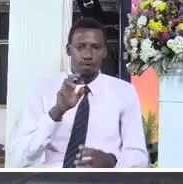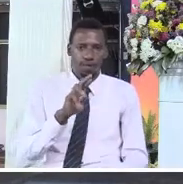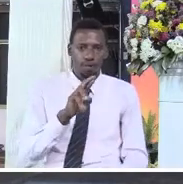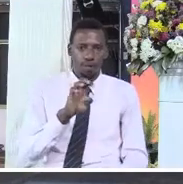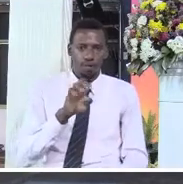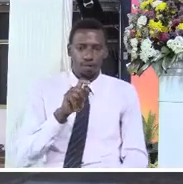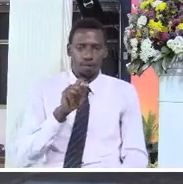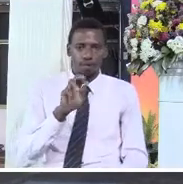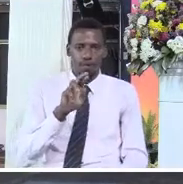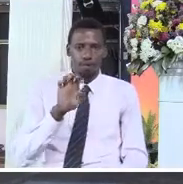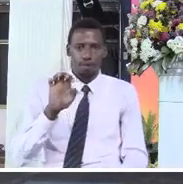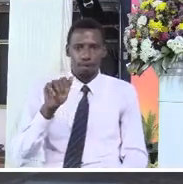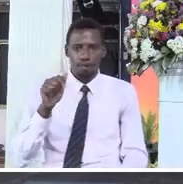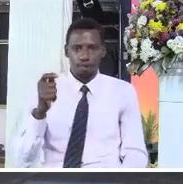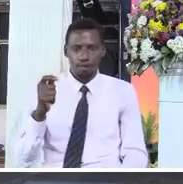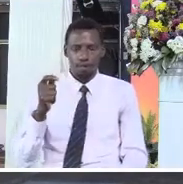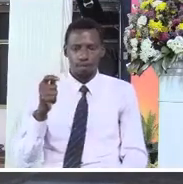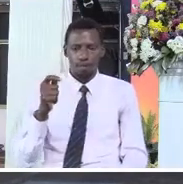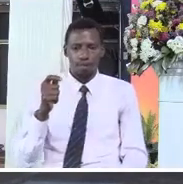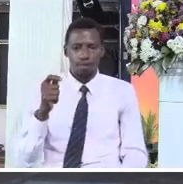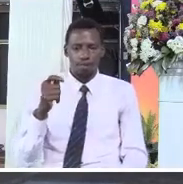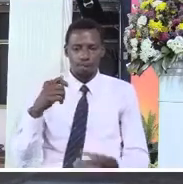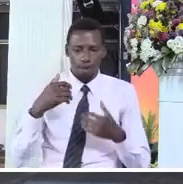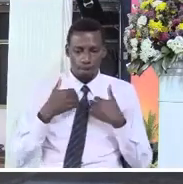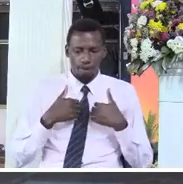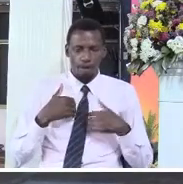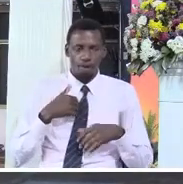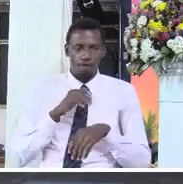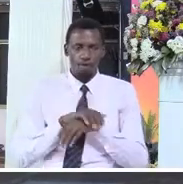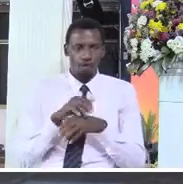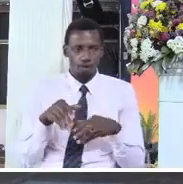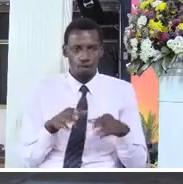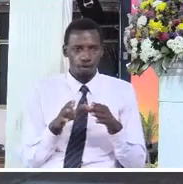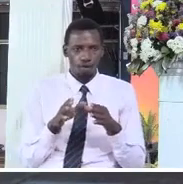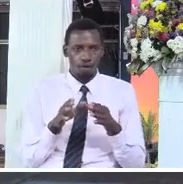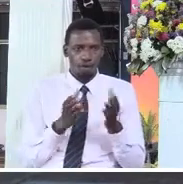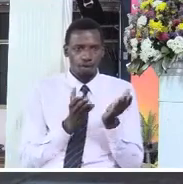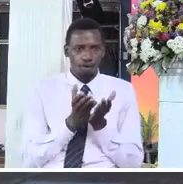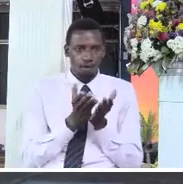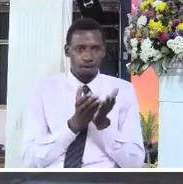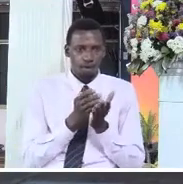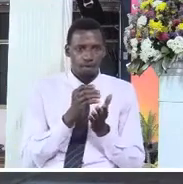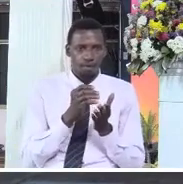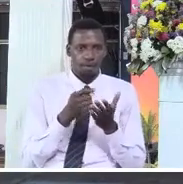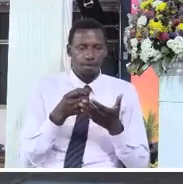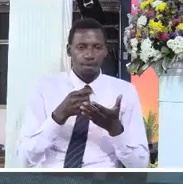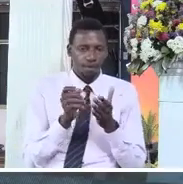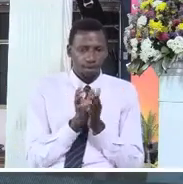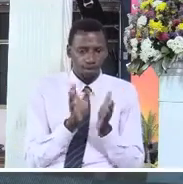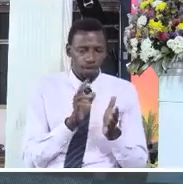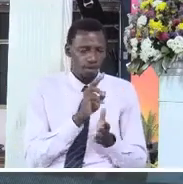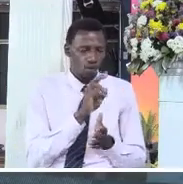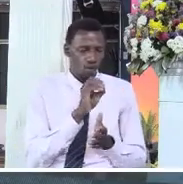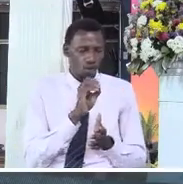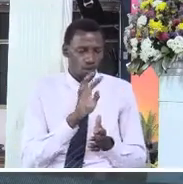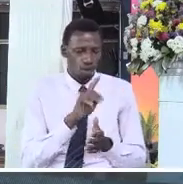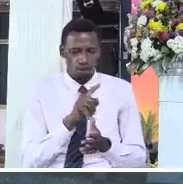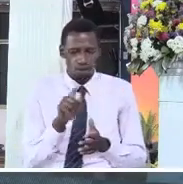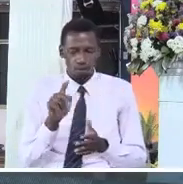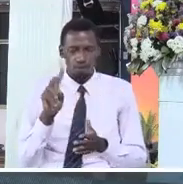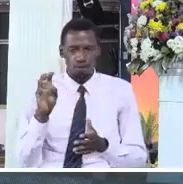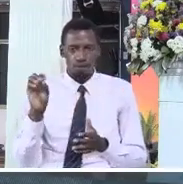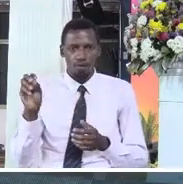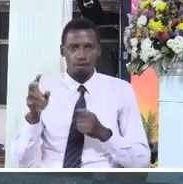Africa, which was a privilege to serve as the Secretary General in 2004 to 2007. Thank you. Thank you, Elder